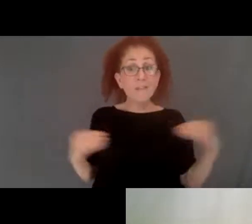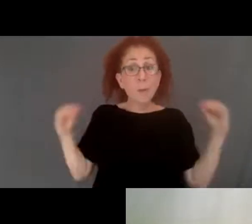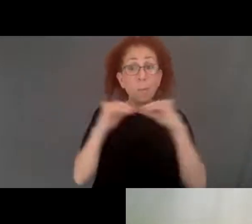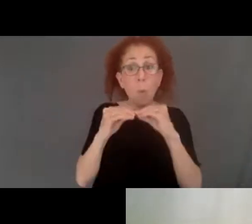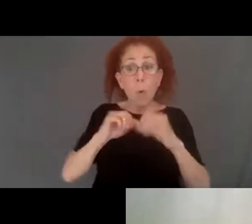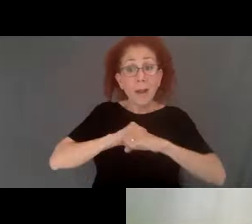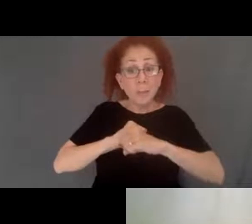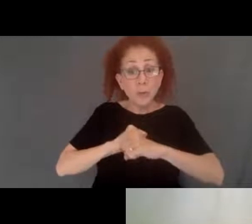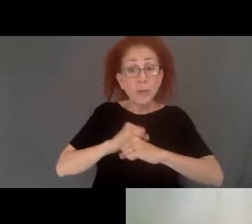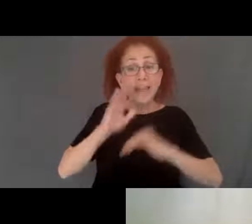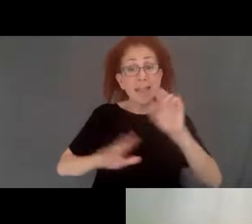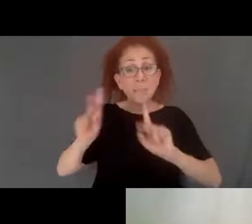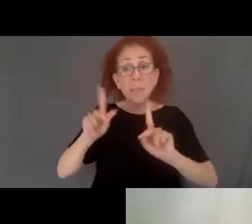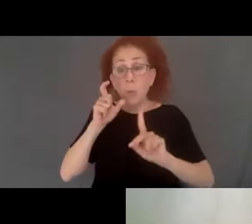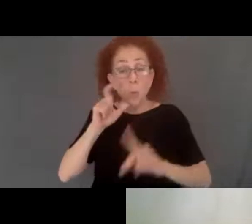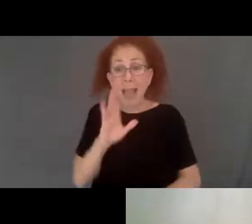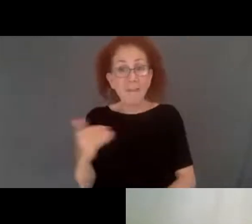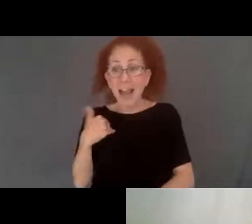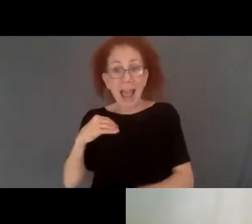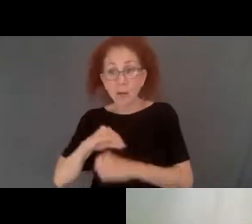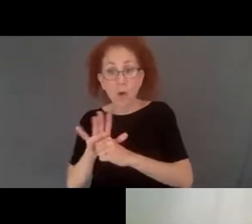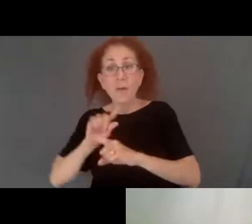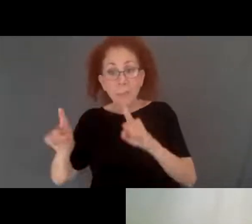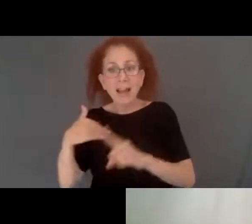but got a vaccine?